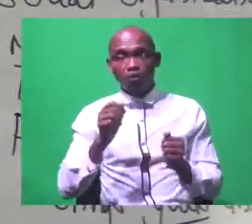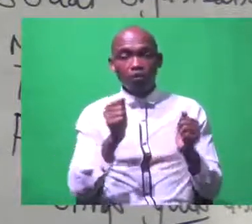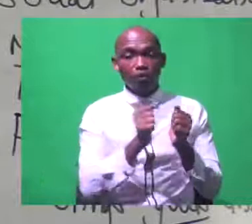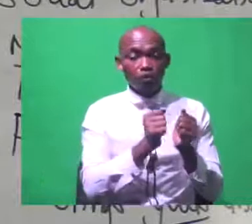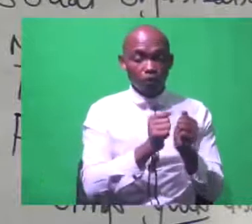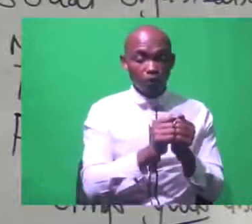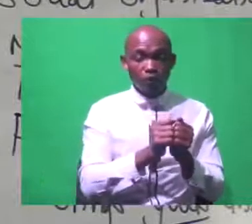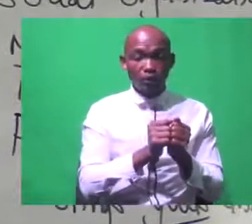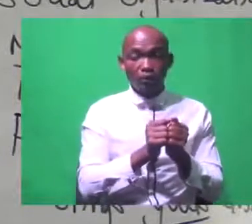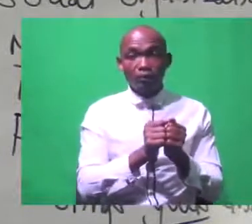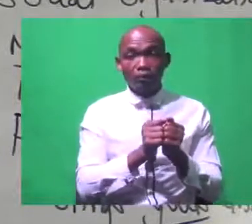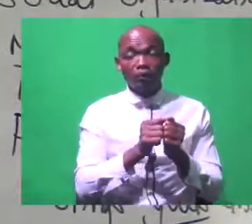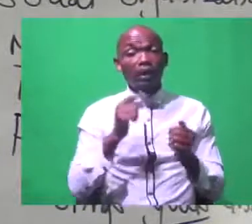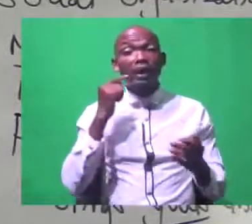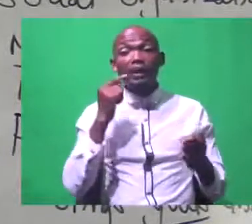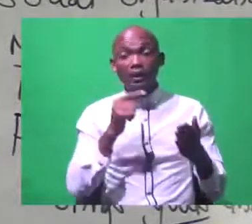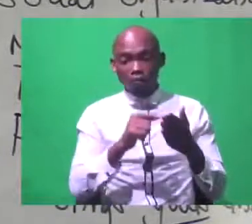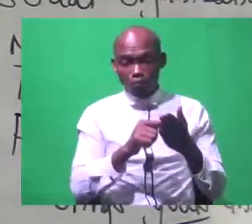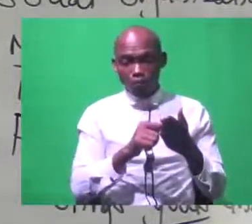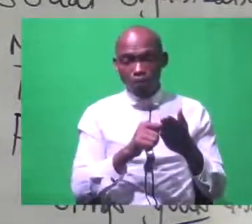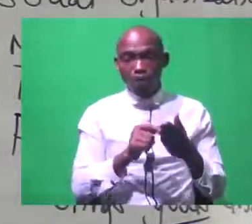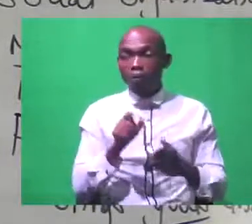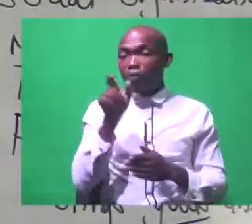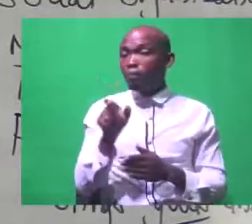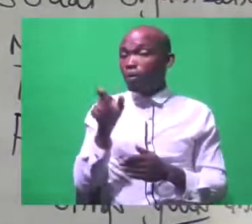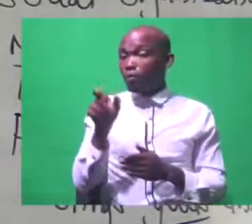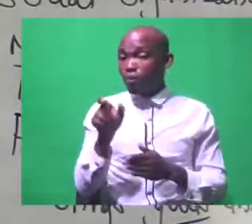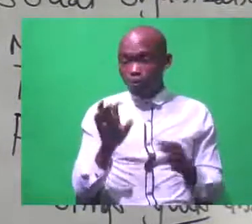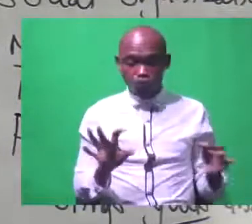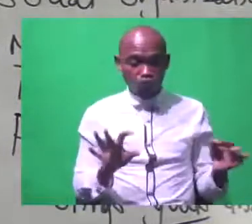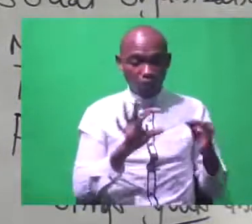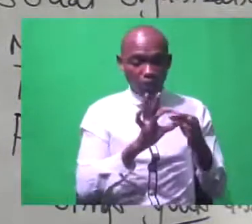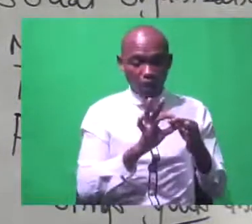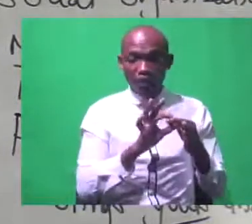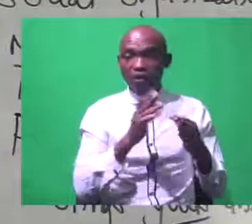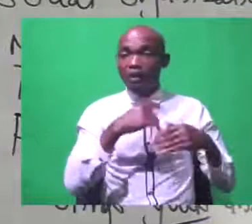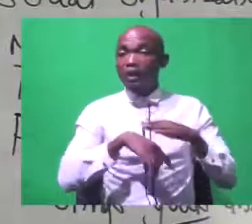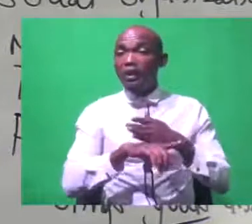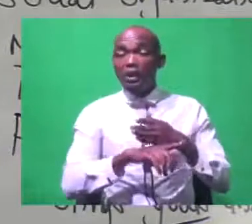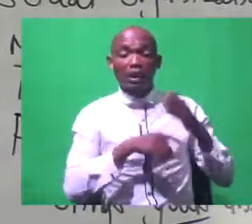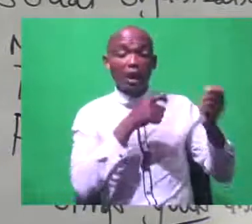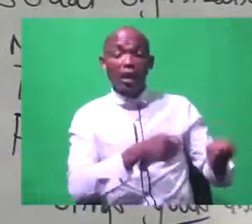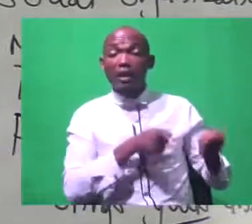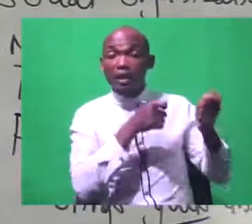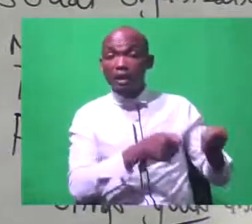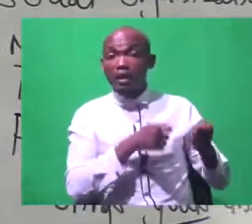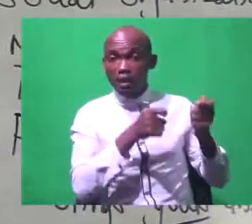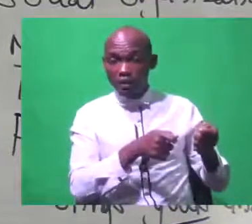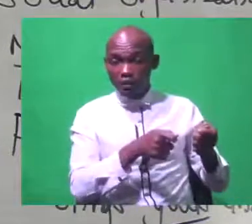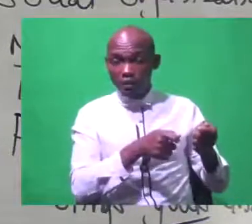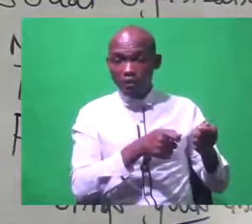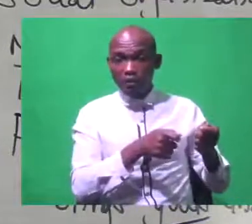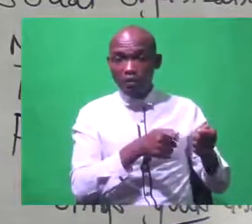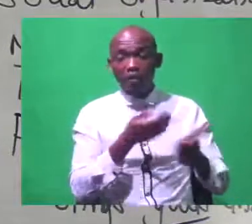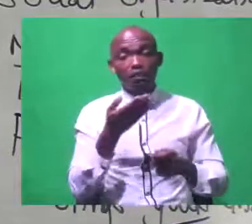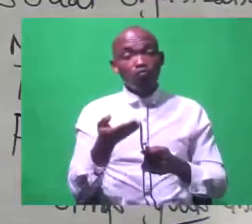For example, the people who engage in peasant agriculture